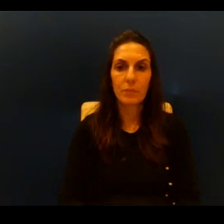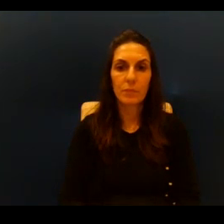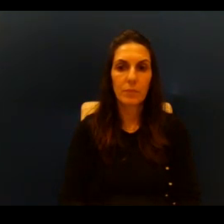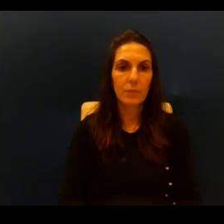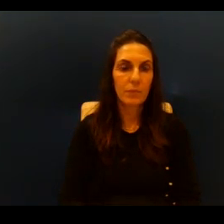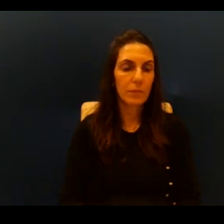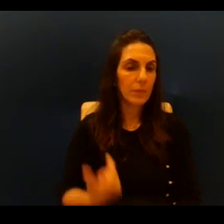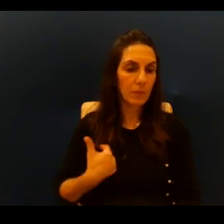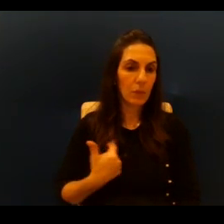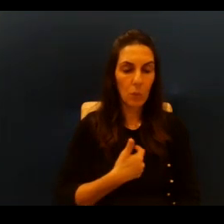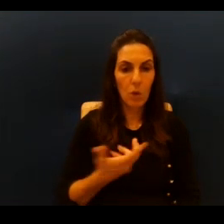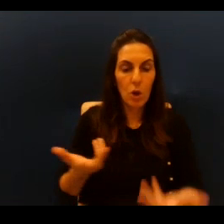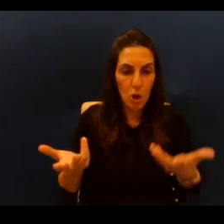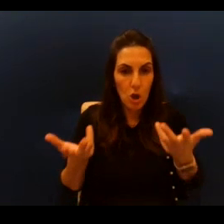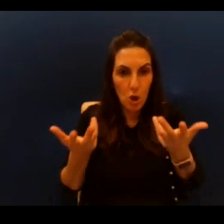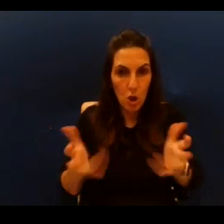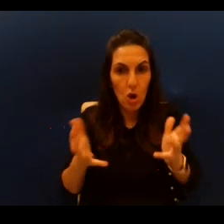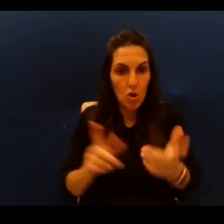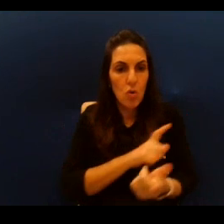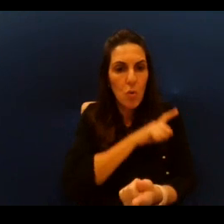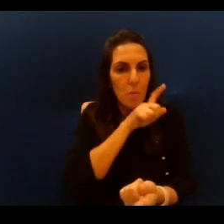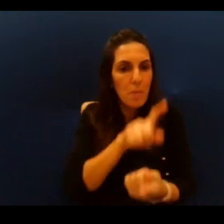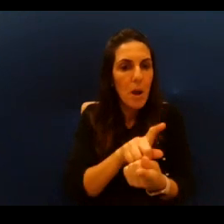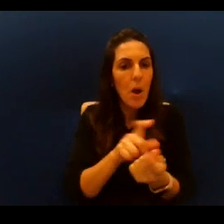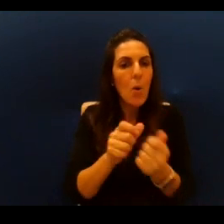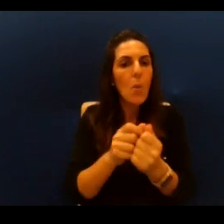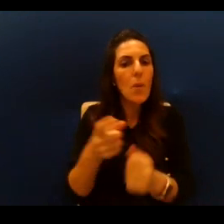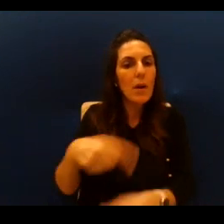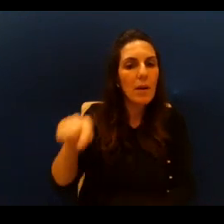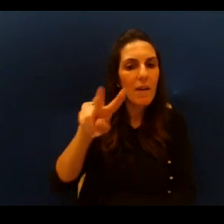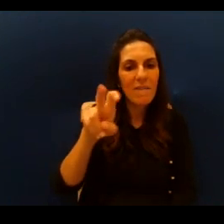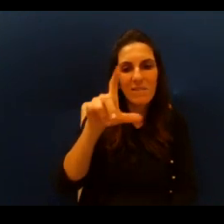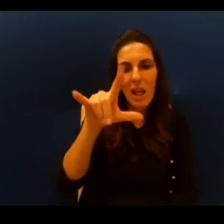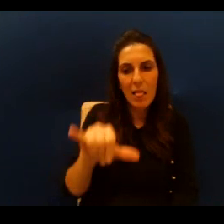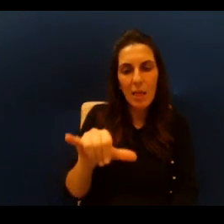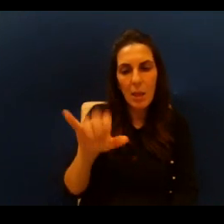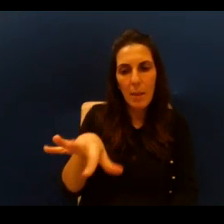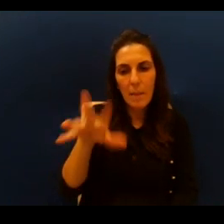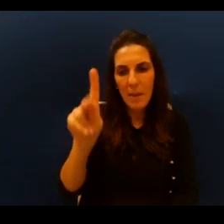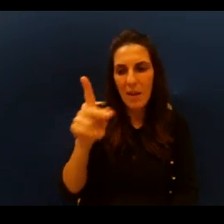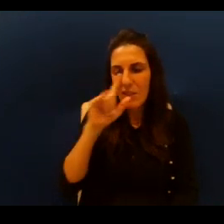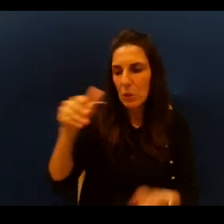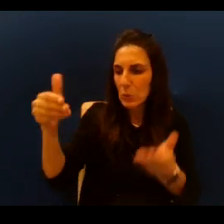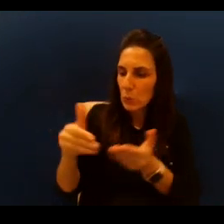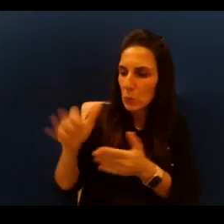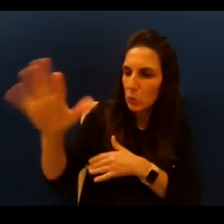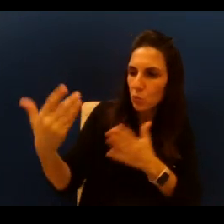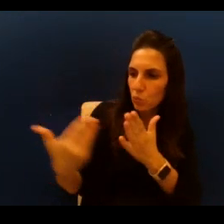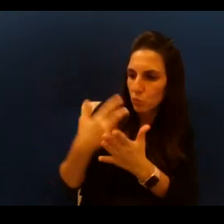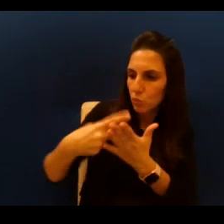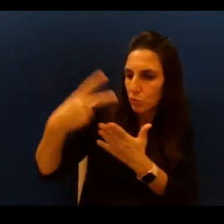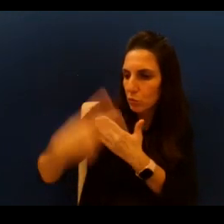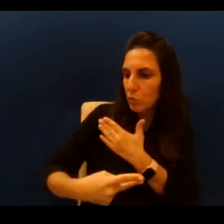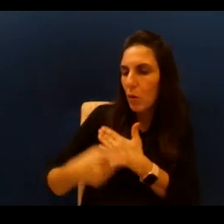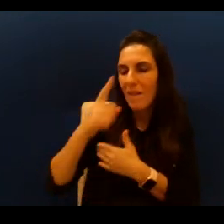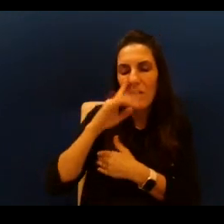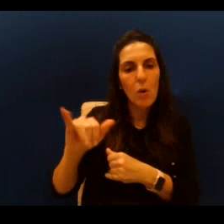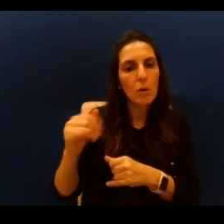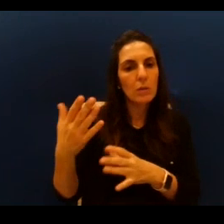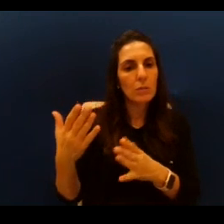We have since also met with Valley Bank to introduce their new program for small businesses. They've